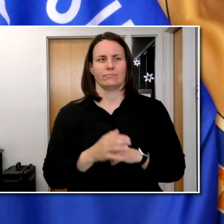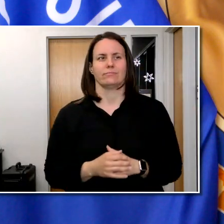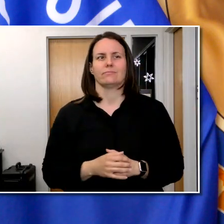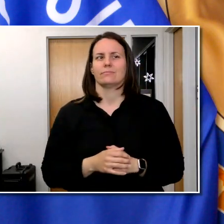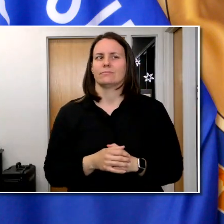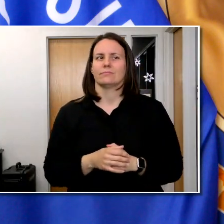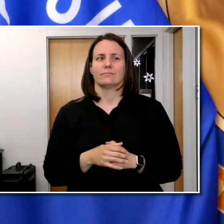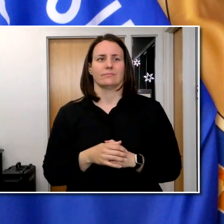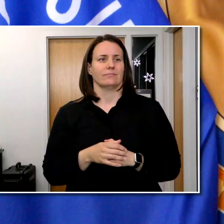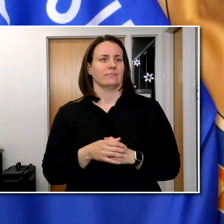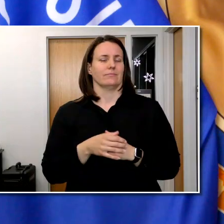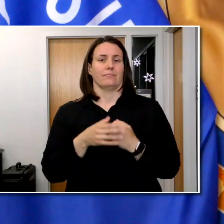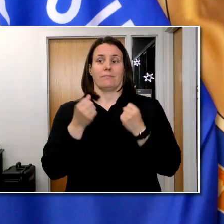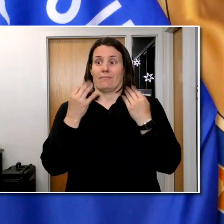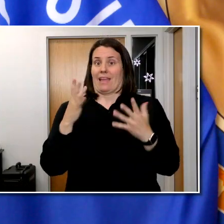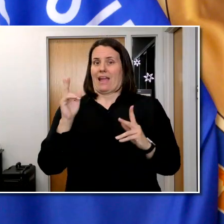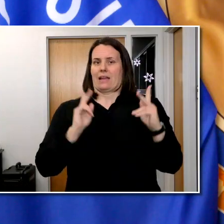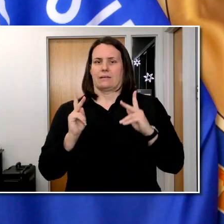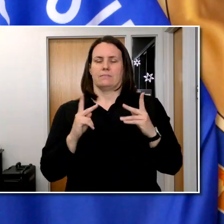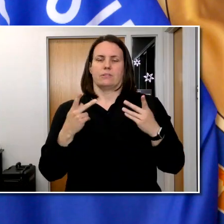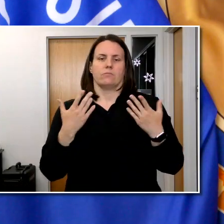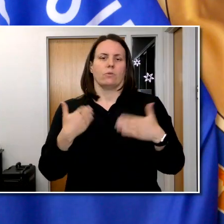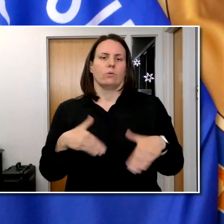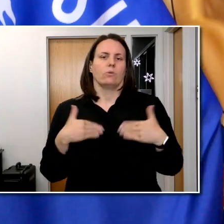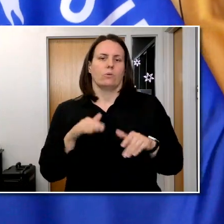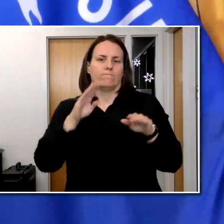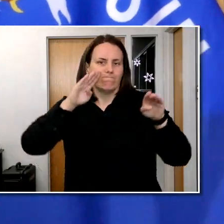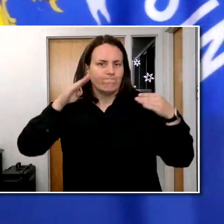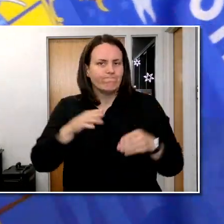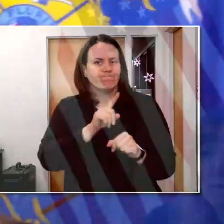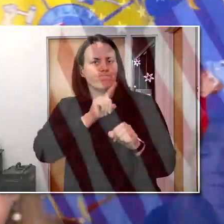focused on the COVID-19 fight.